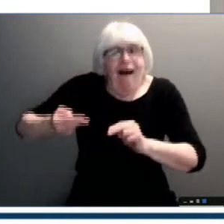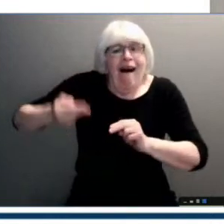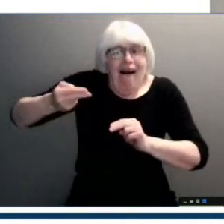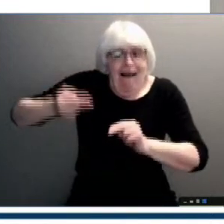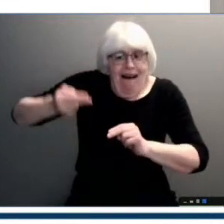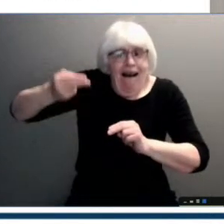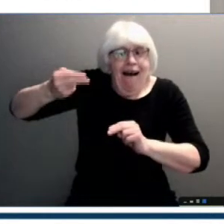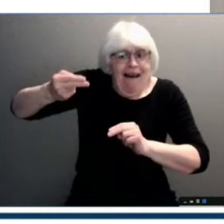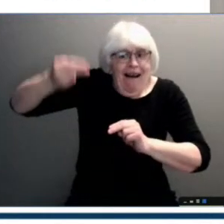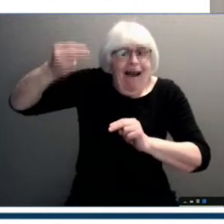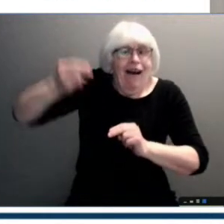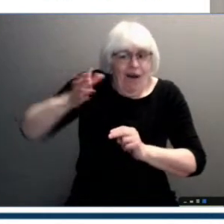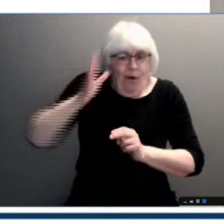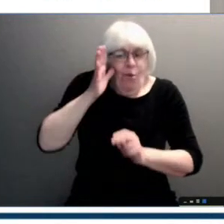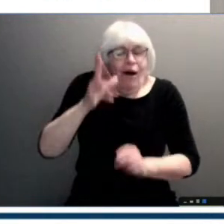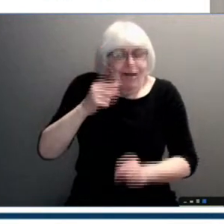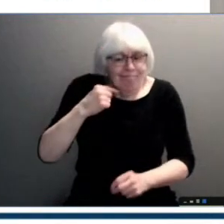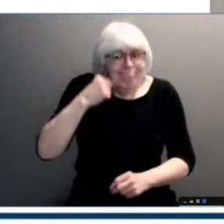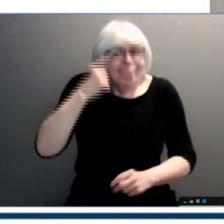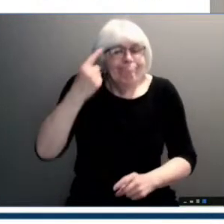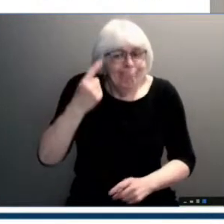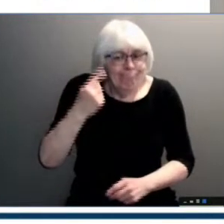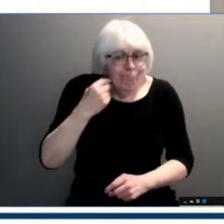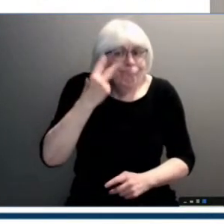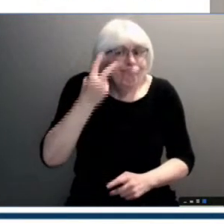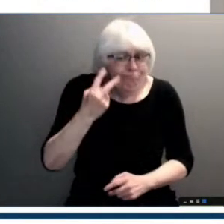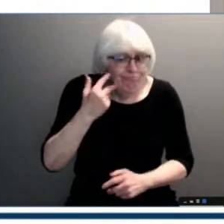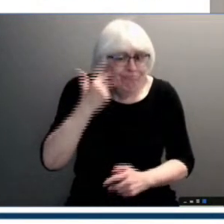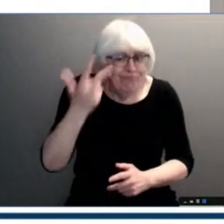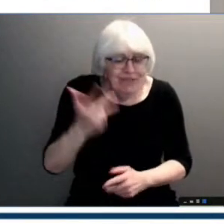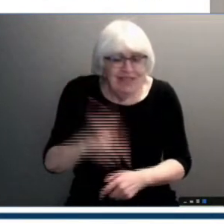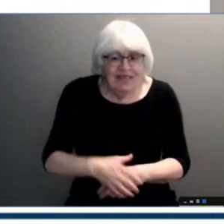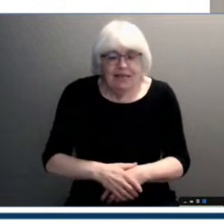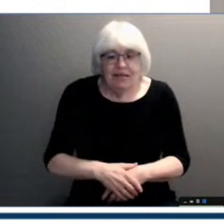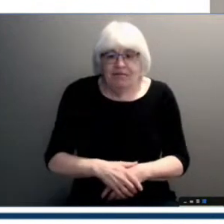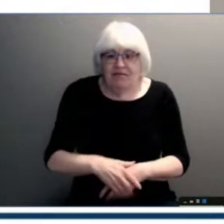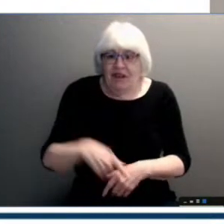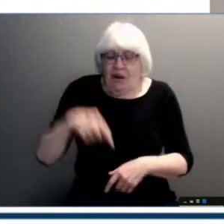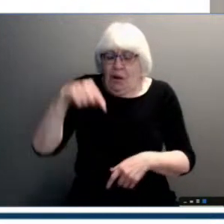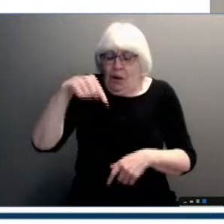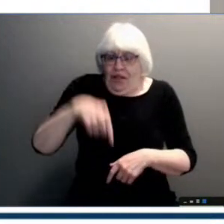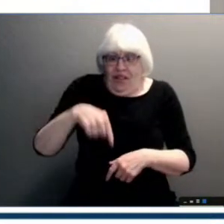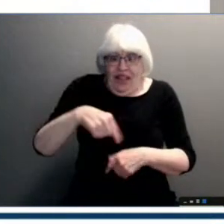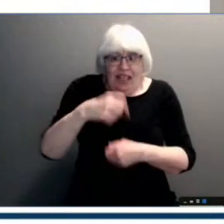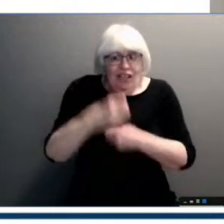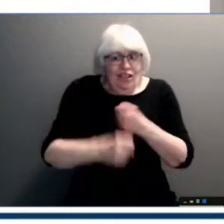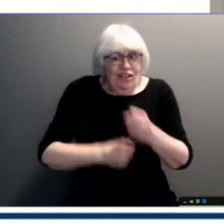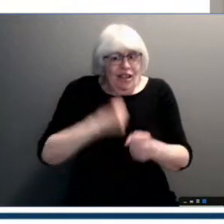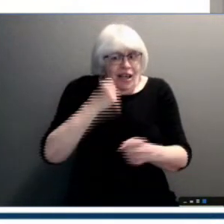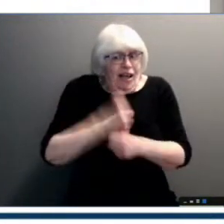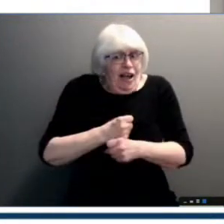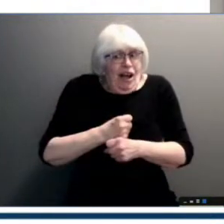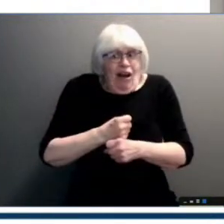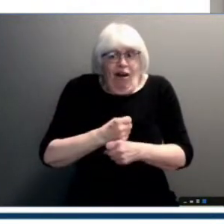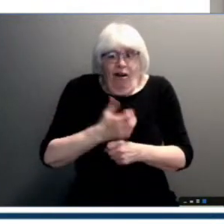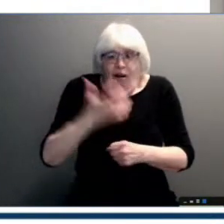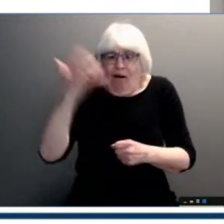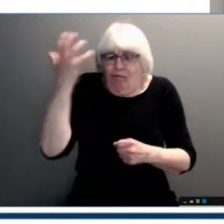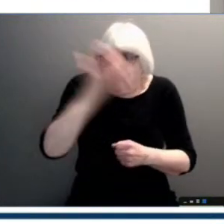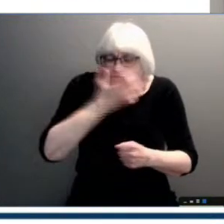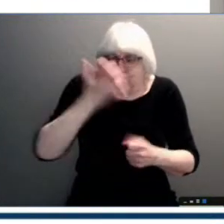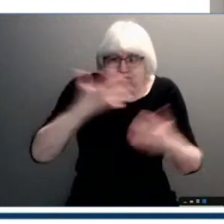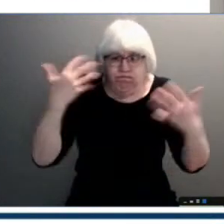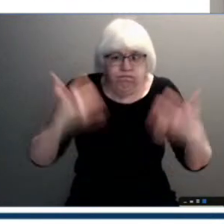sure. The sheer volume of cases is putting incredible pressure on public health and also on